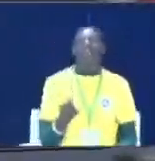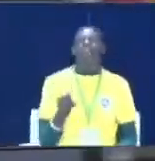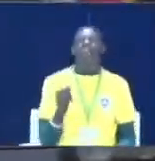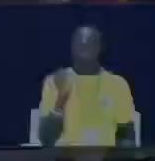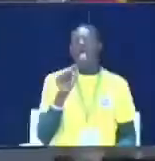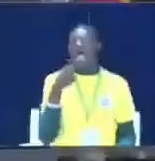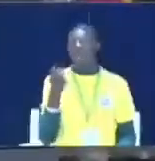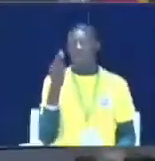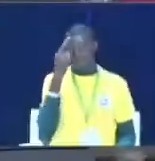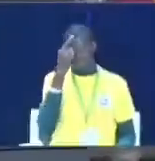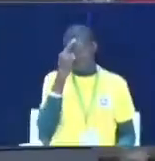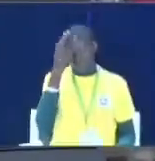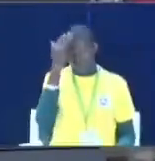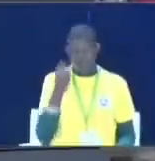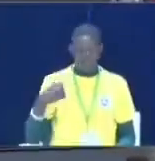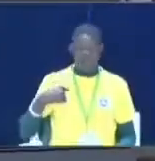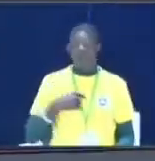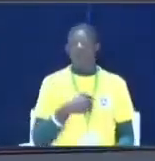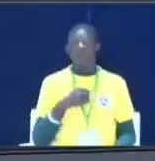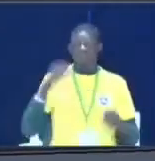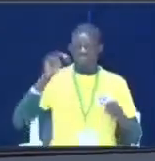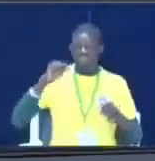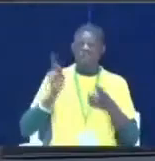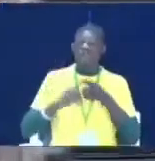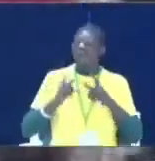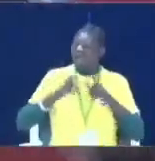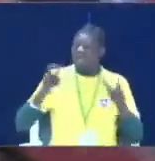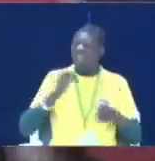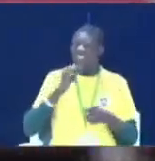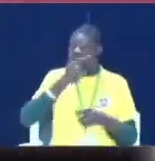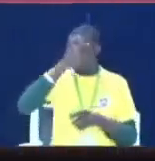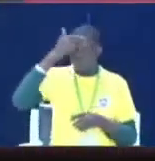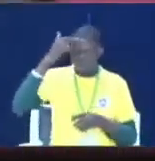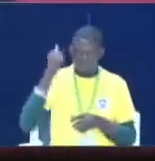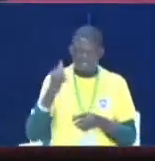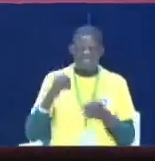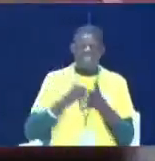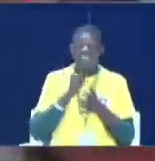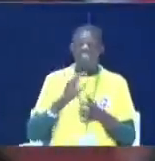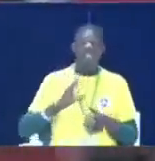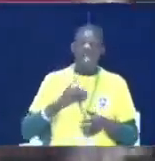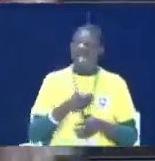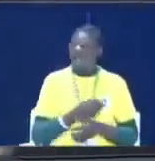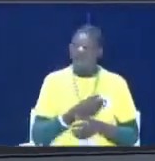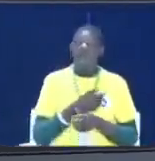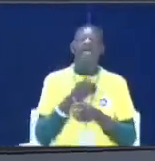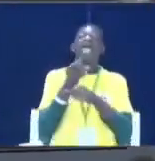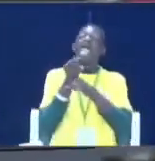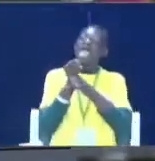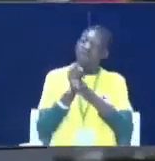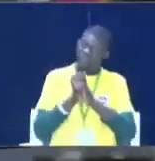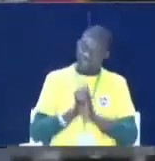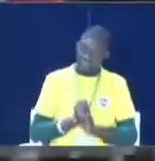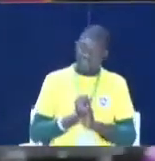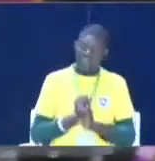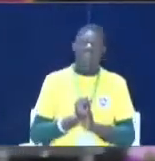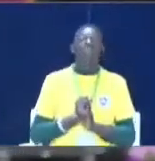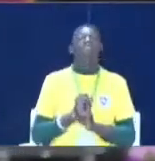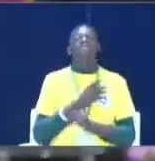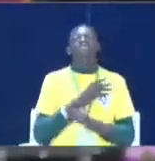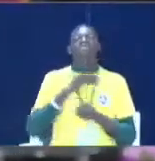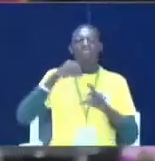Another reason why we have to enlarge is because it is our heritage in Christ Jesus.